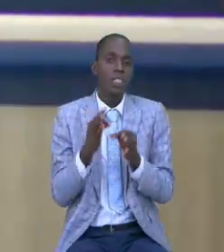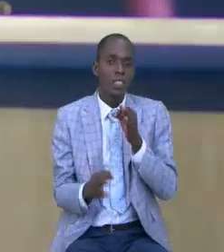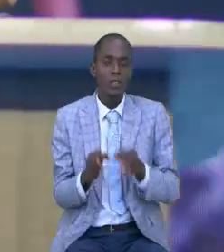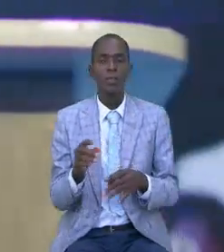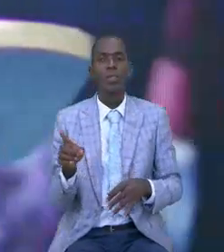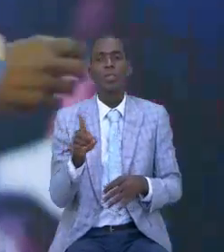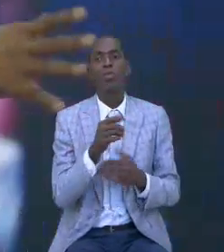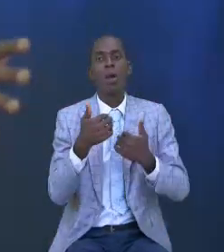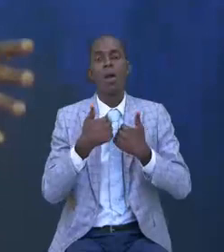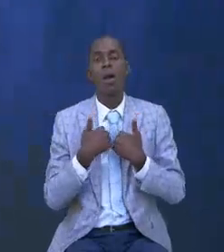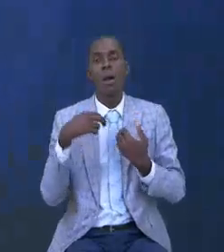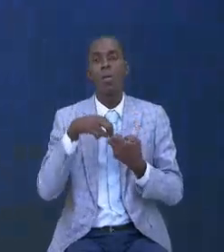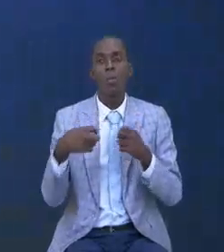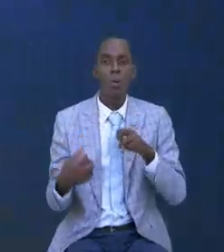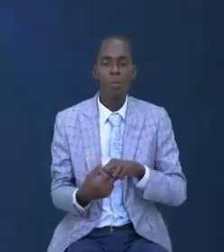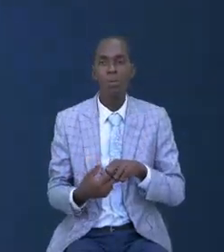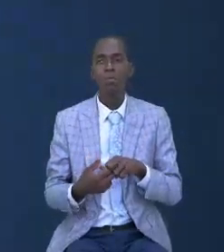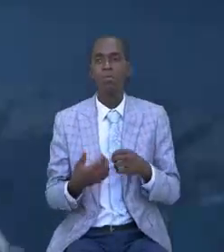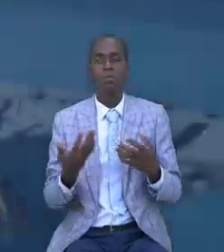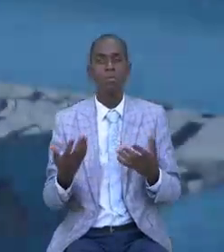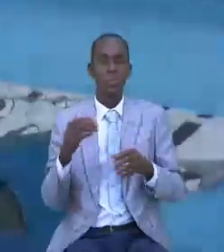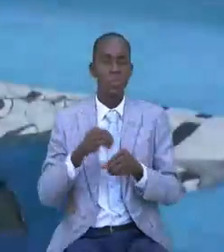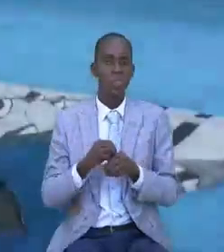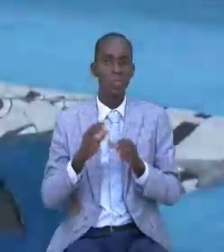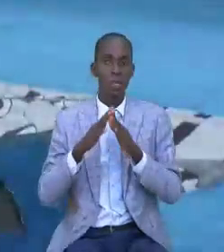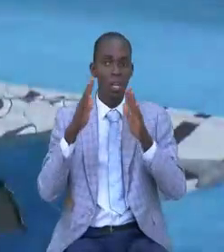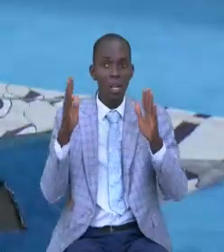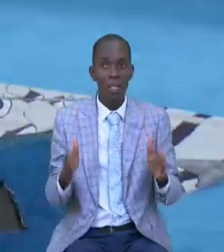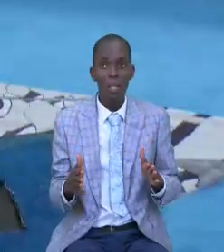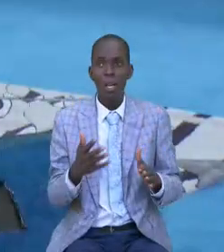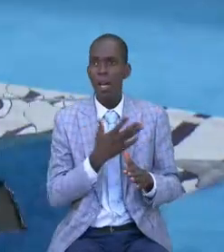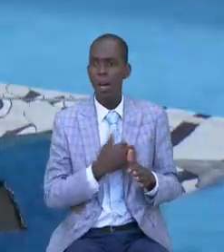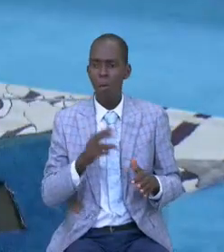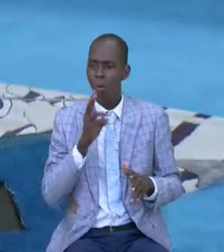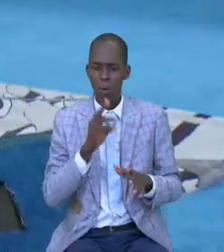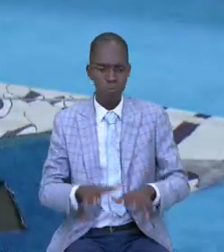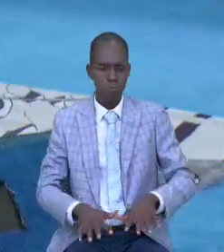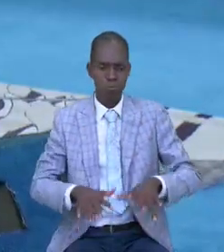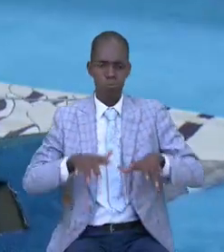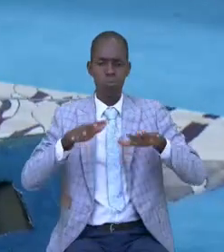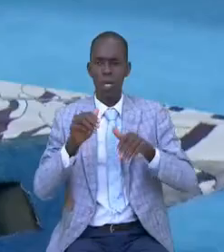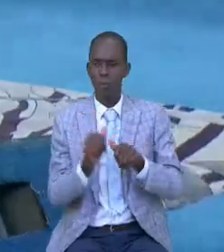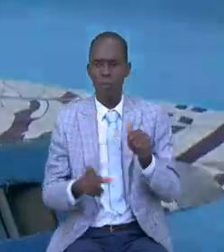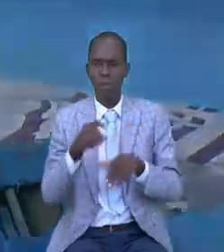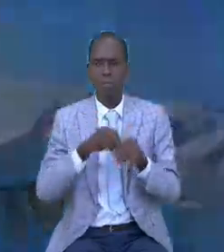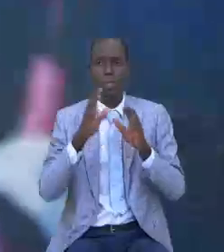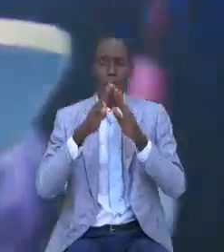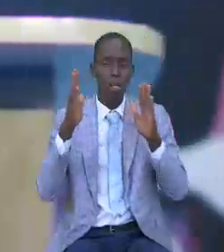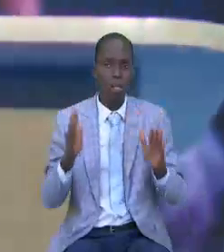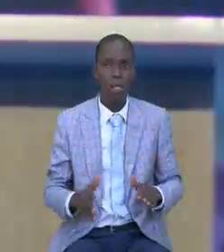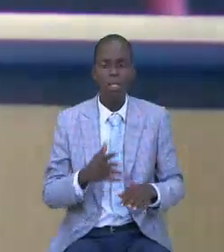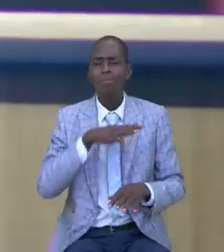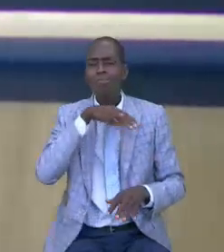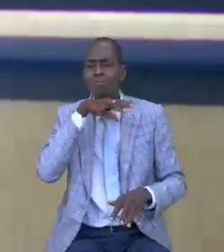a problem of plumbing in your house, and you know, the water fills the ground, and the dirty